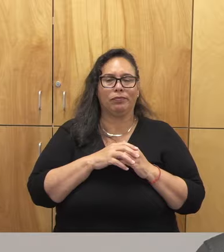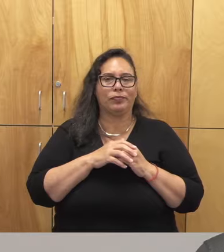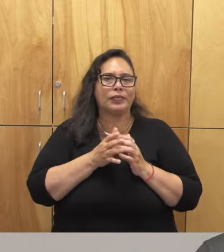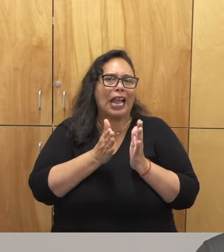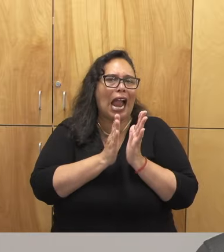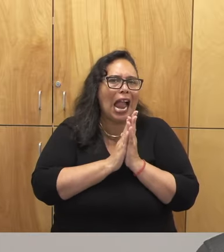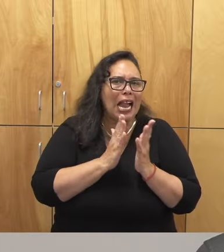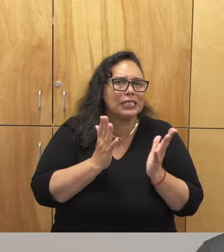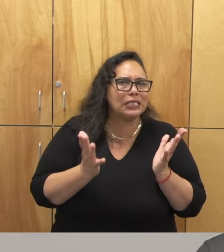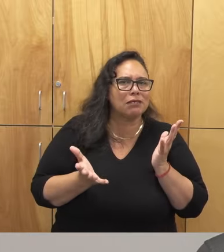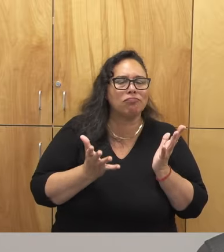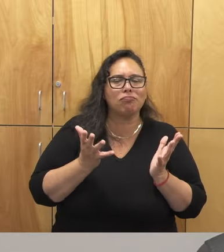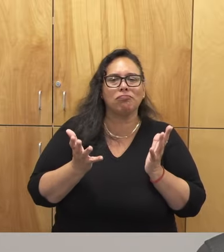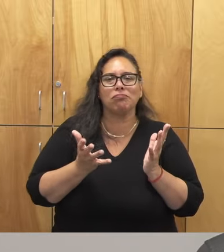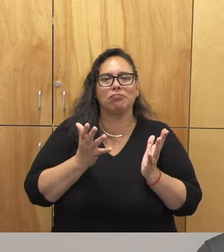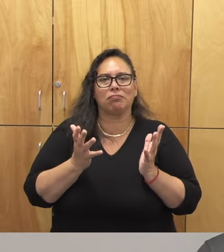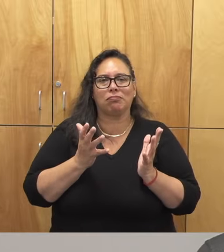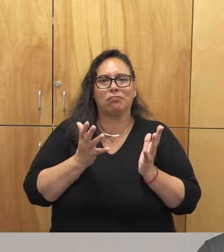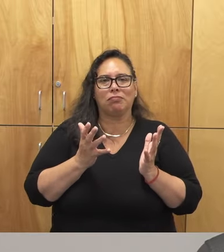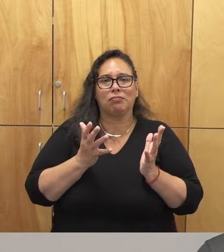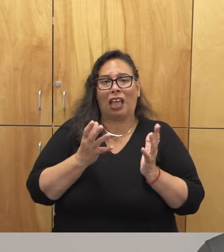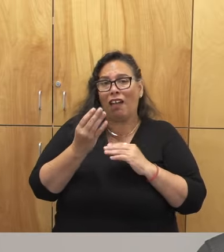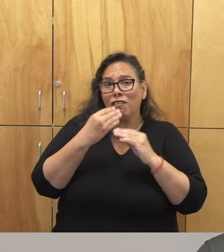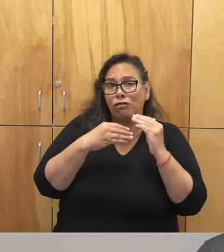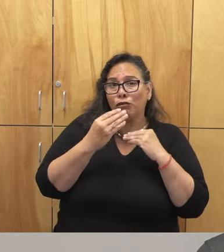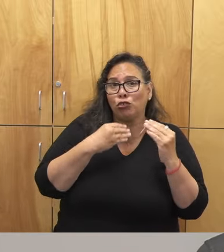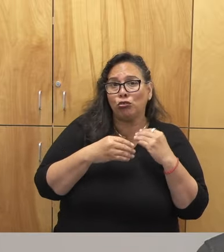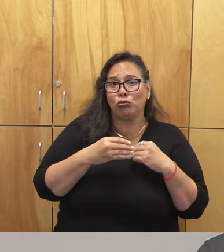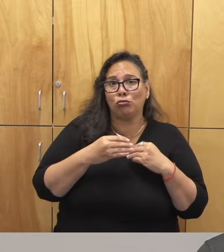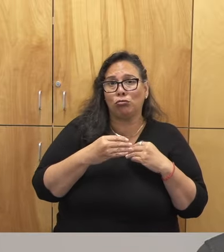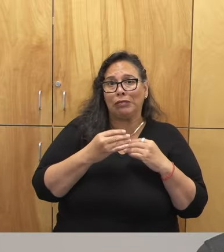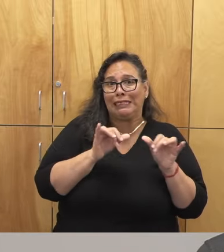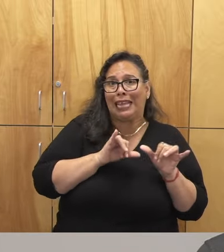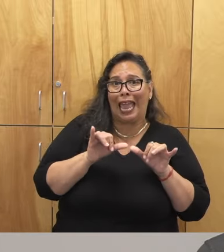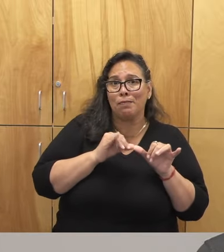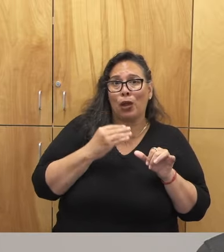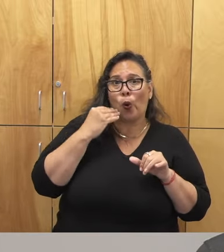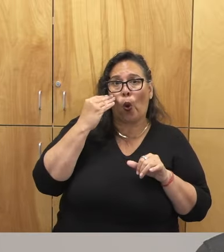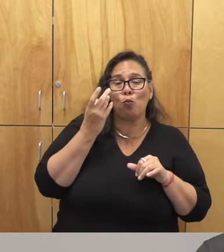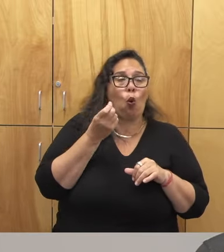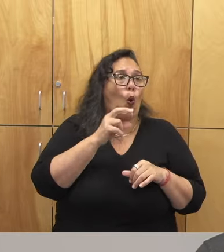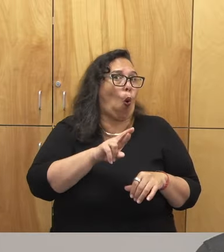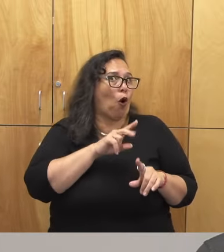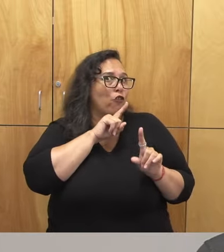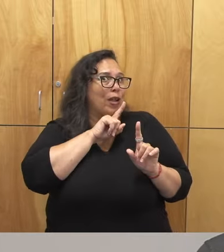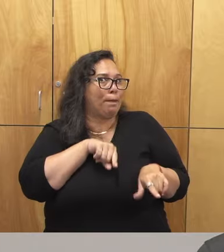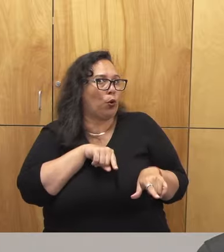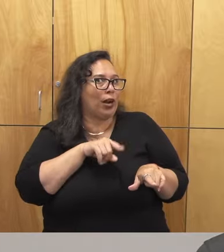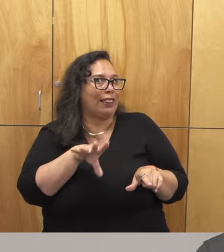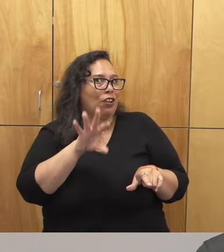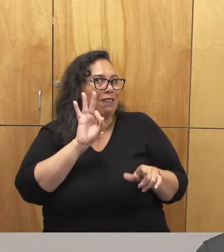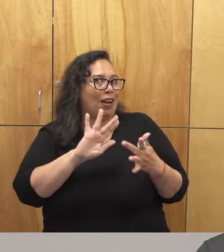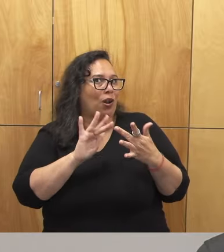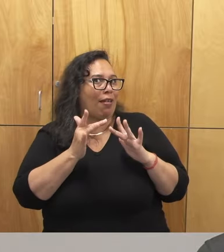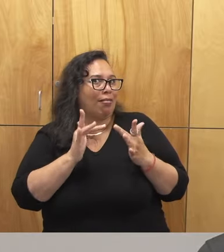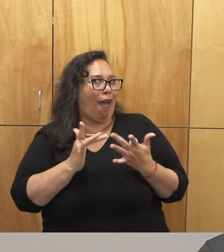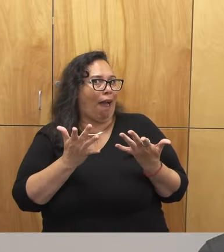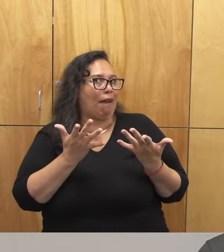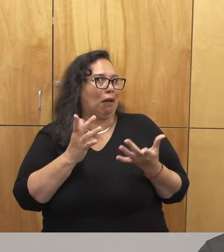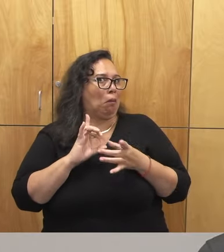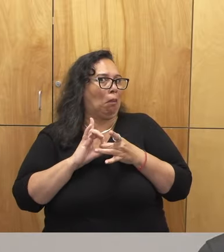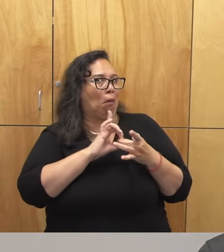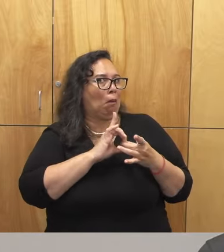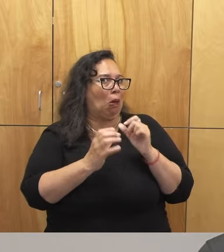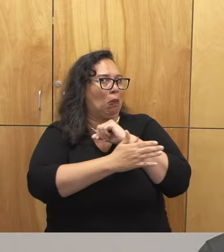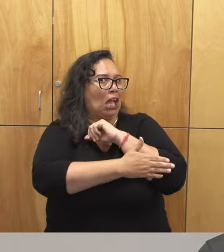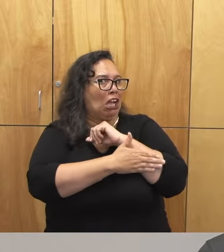them about, you know, are these foods that you have in your home, or are you just reporting on these foods that you found online that are associated with this